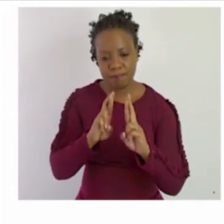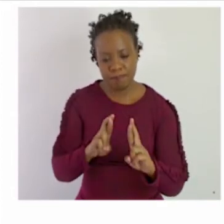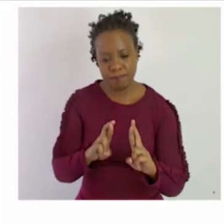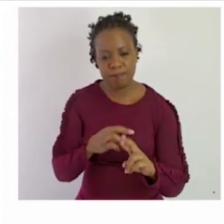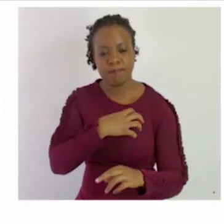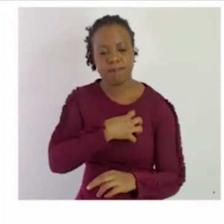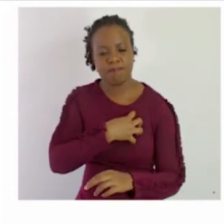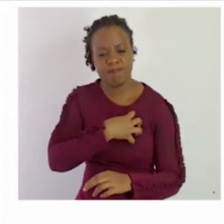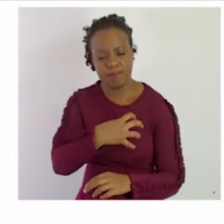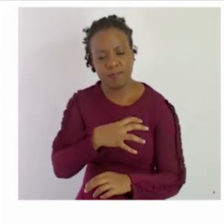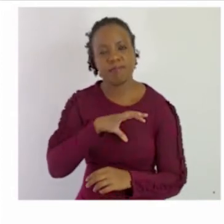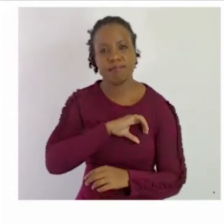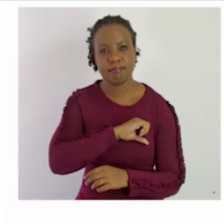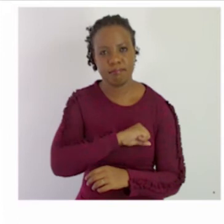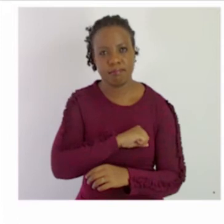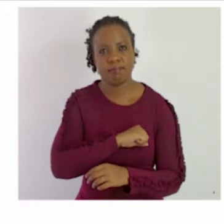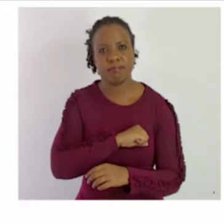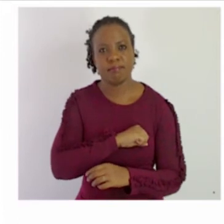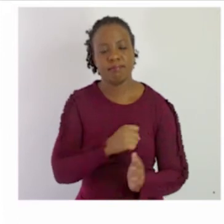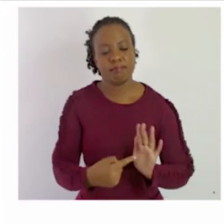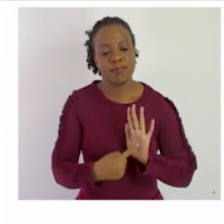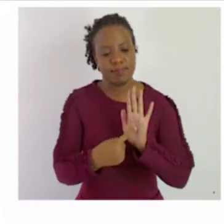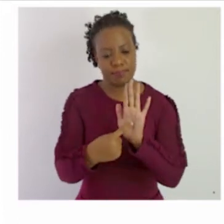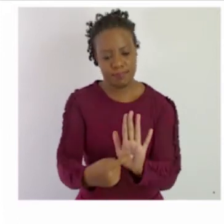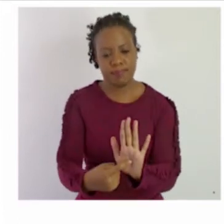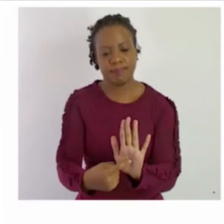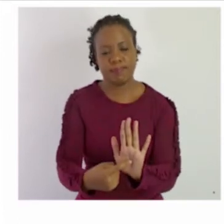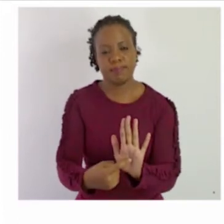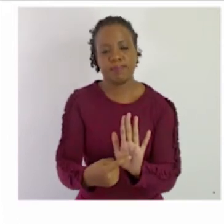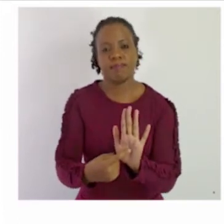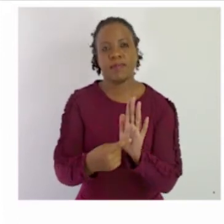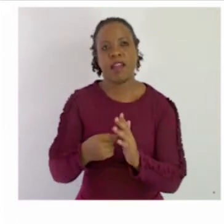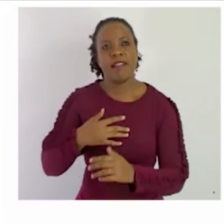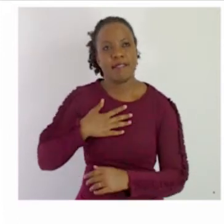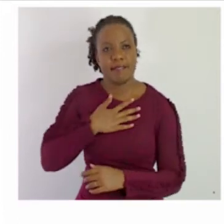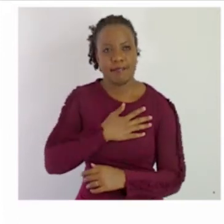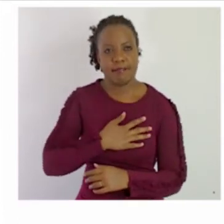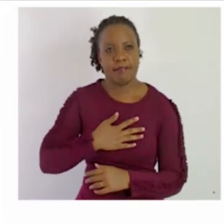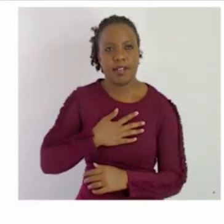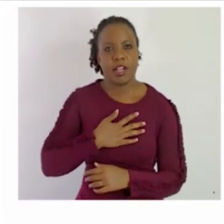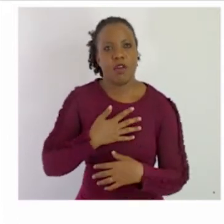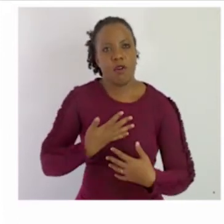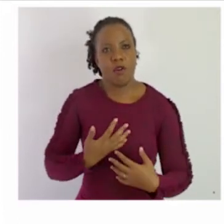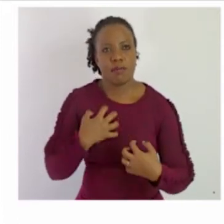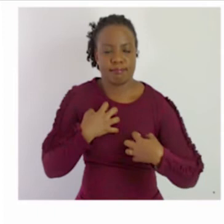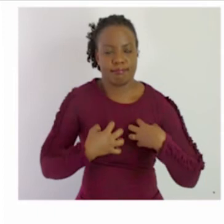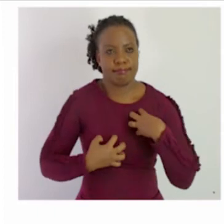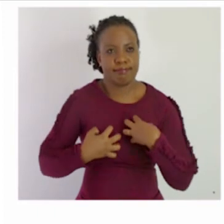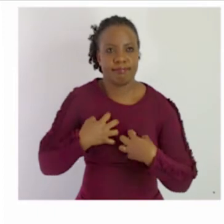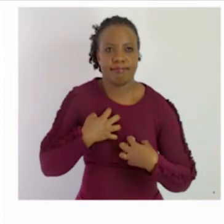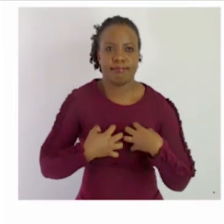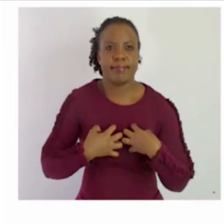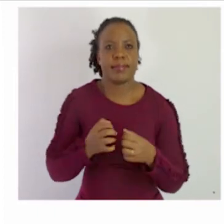jealousy, patience, etc. show feelings and emotions.